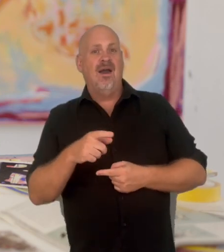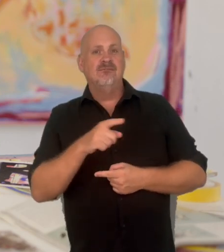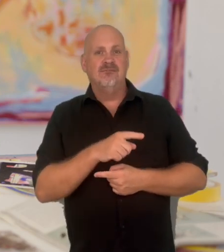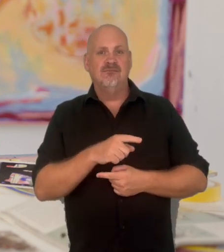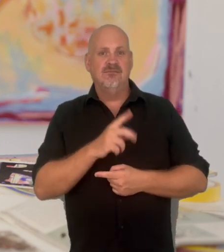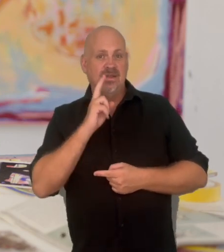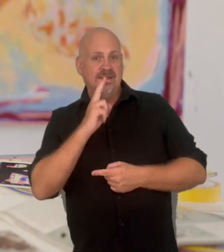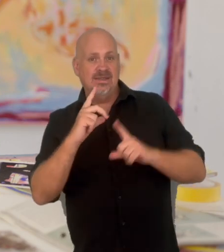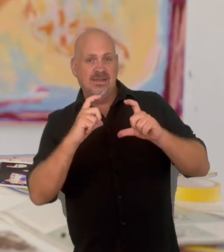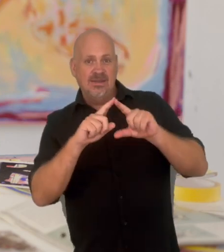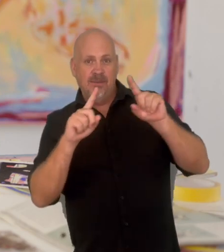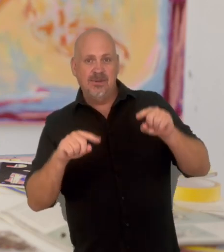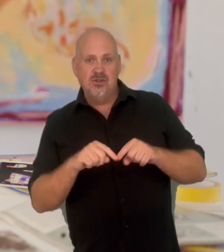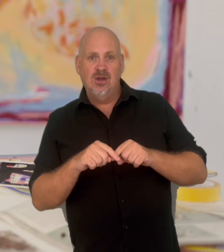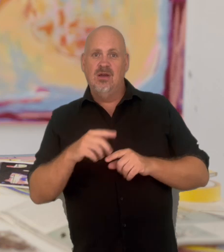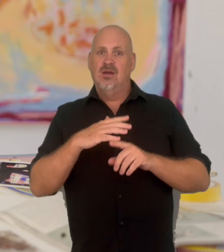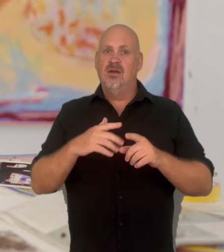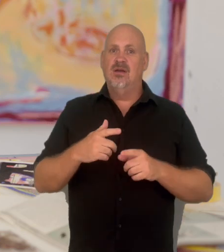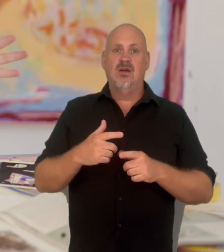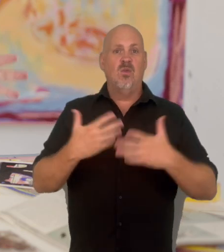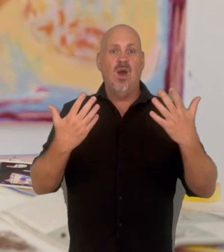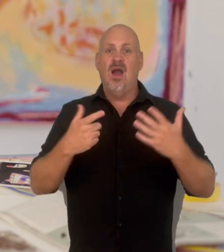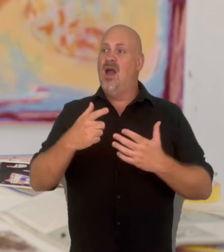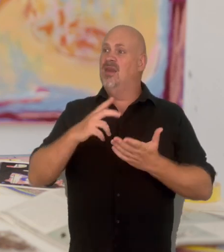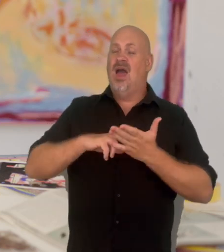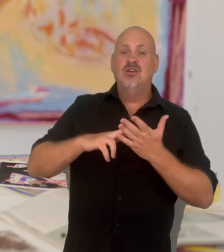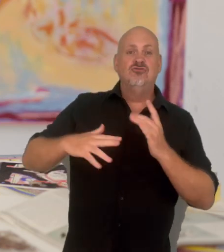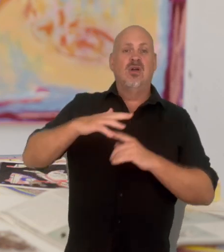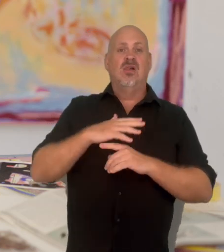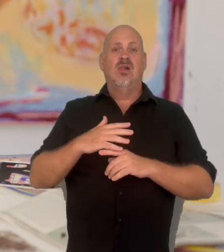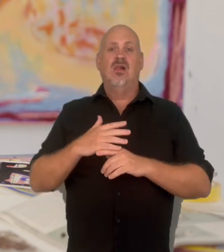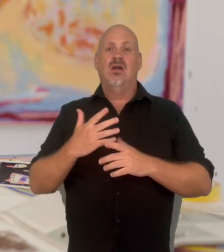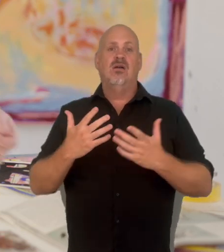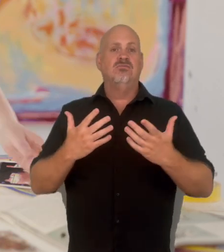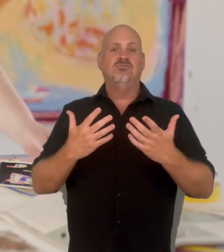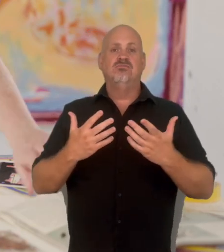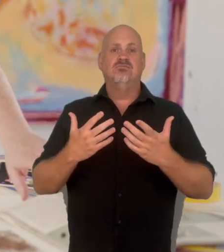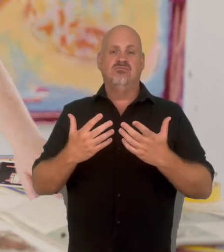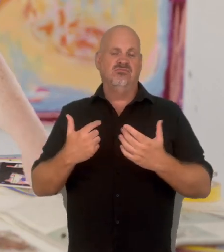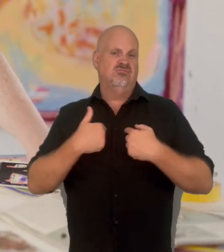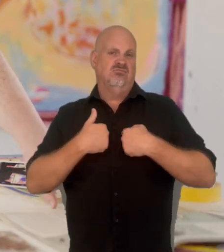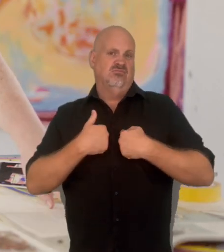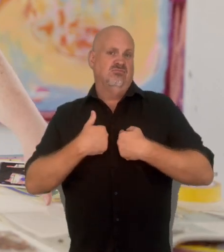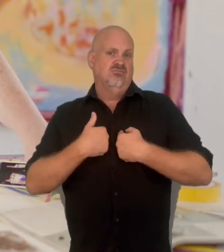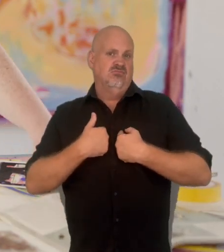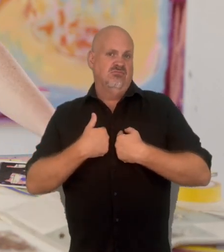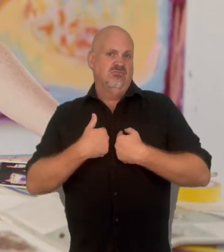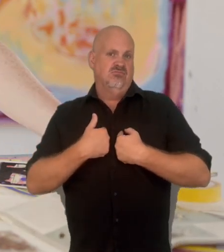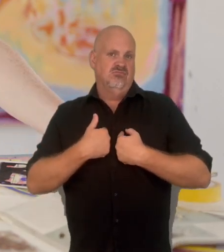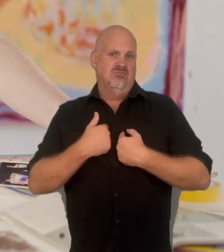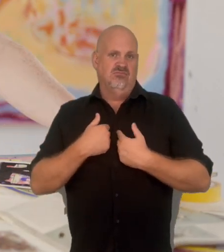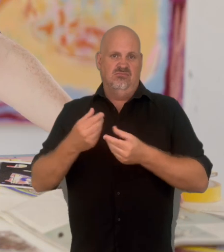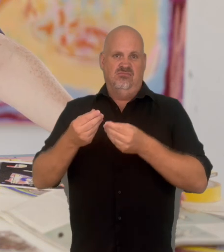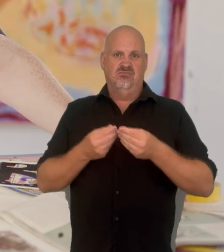and around the environment where you are, or old National Geographic, which is what I'm going to use. And you can get these in most charity